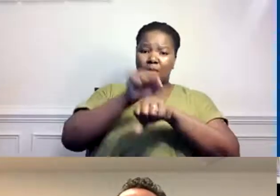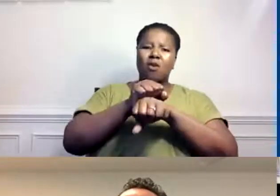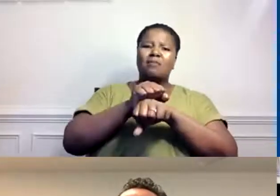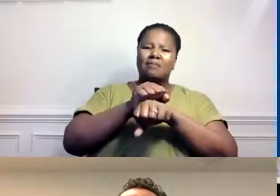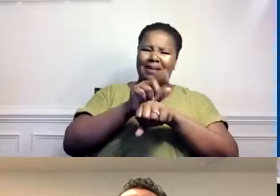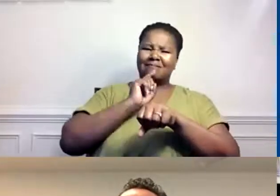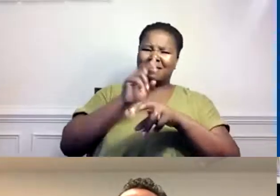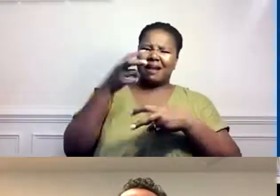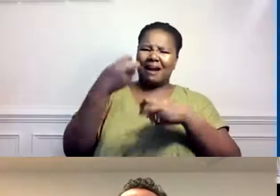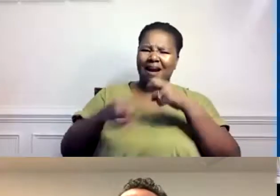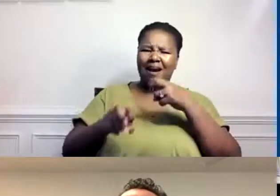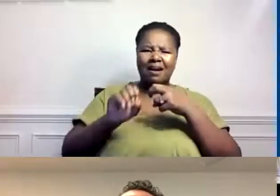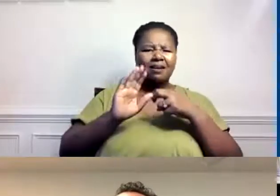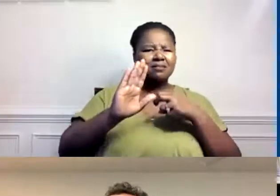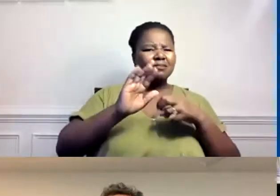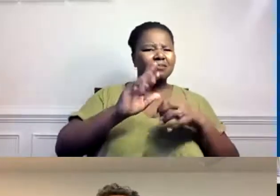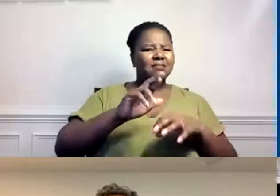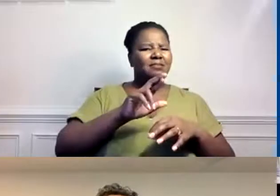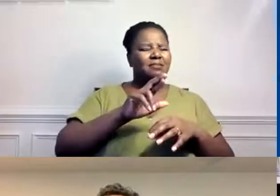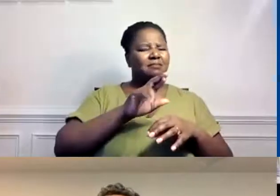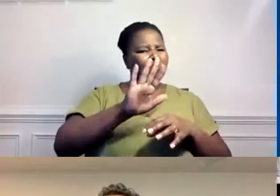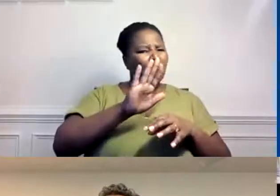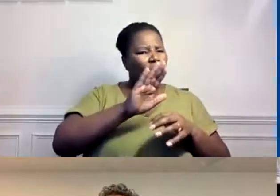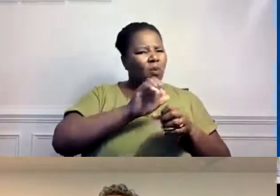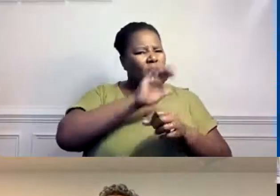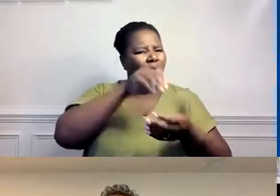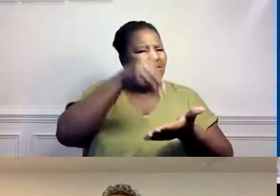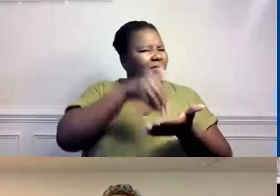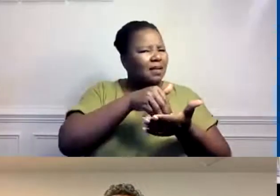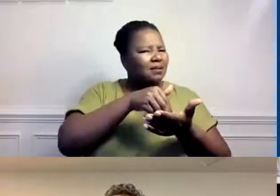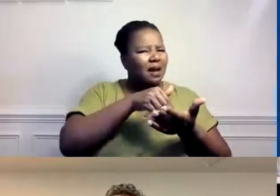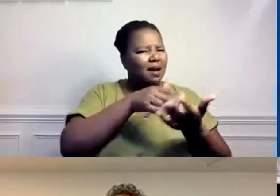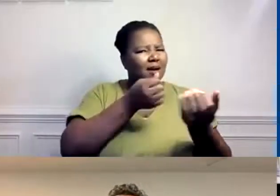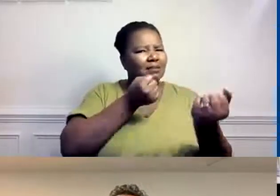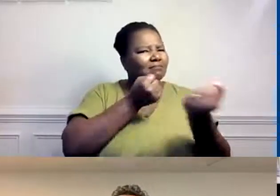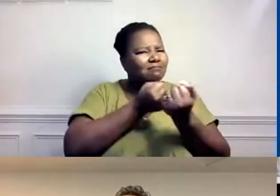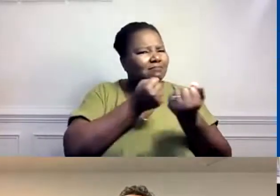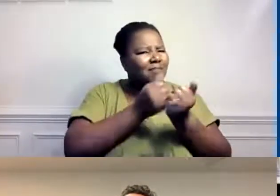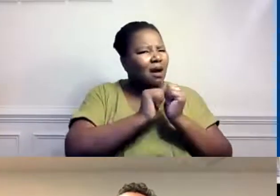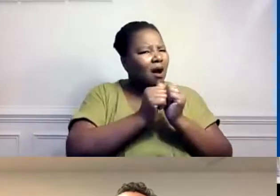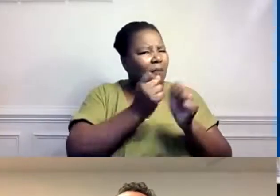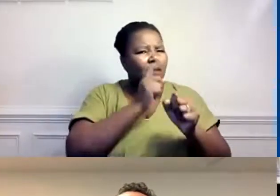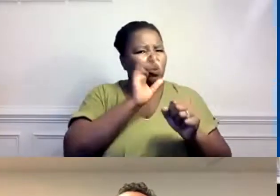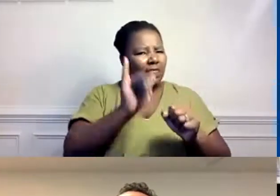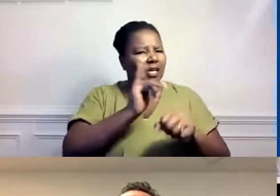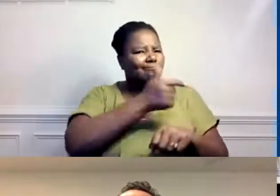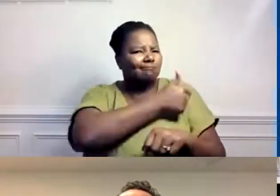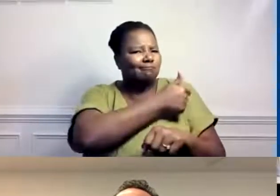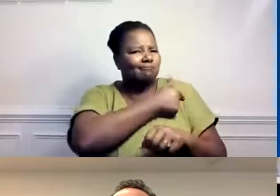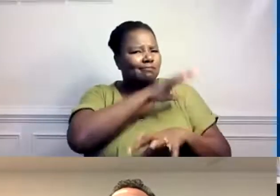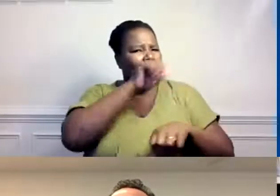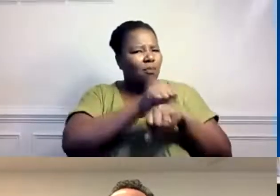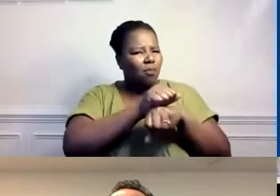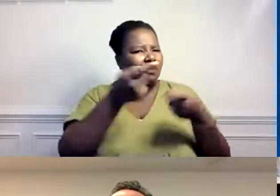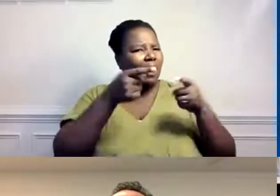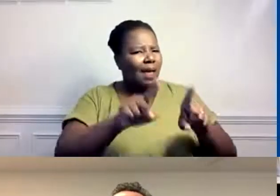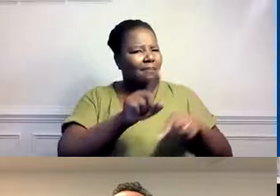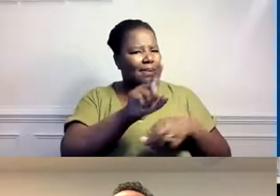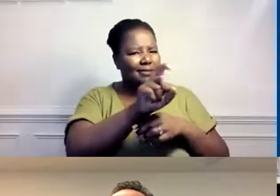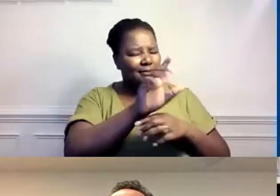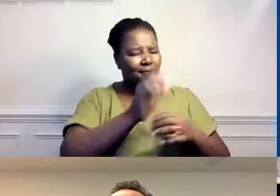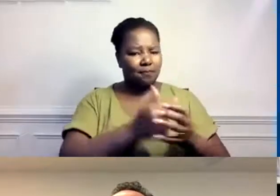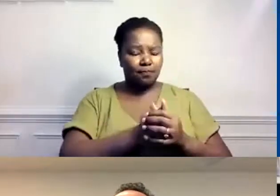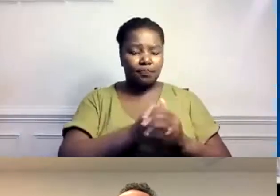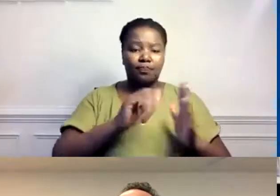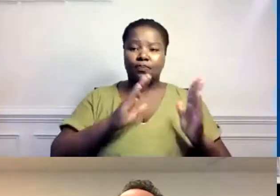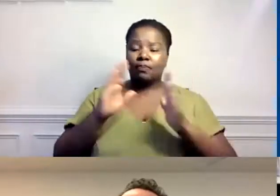how have regional centers sort of helped in that process to support providers and participants to make that happen? Well, I think our center in